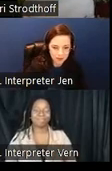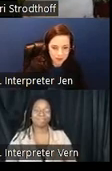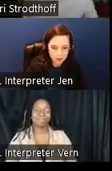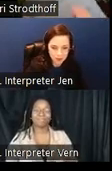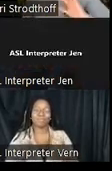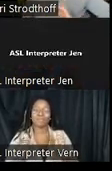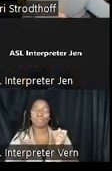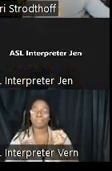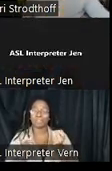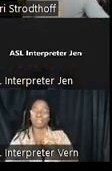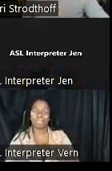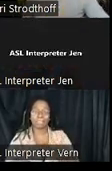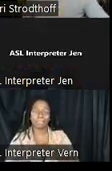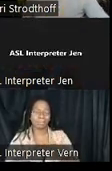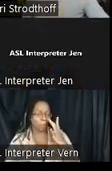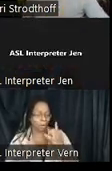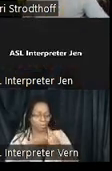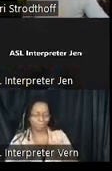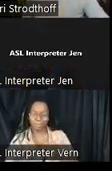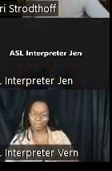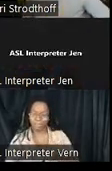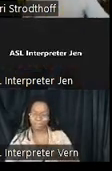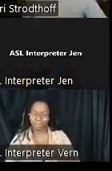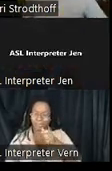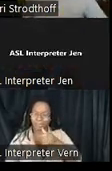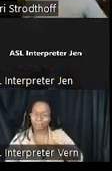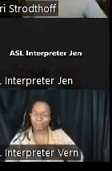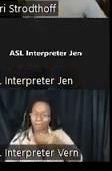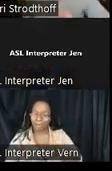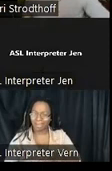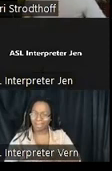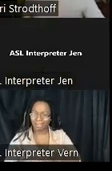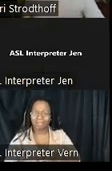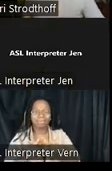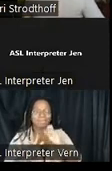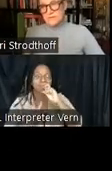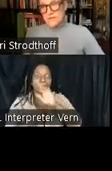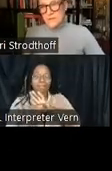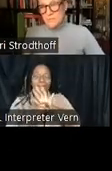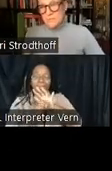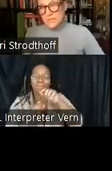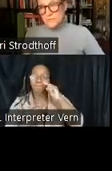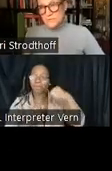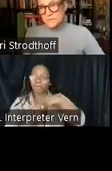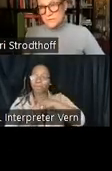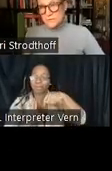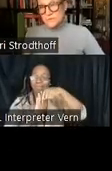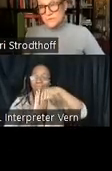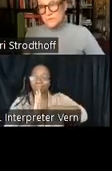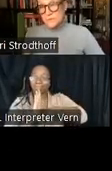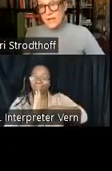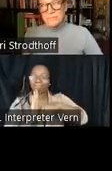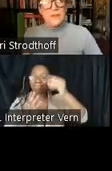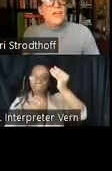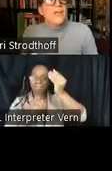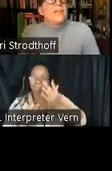seeking explanations that are not about going deep enough and not telling ourselves the truth, being able to explore the truth